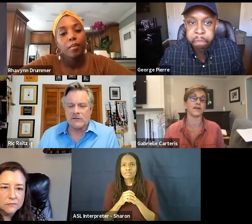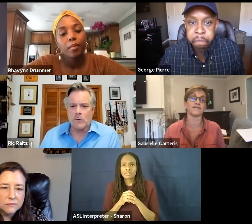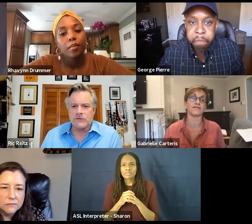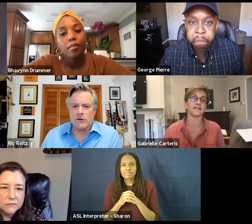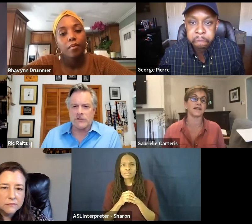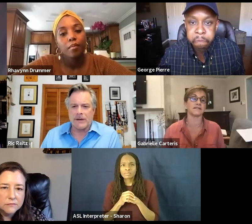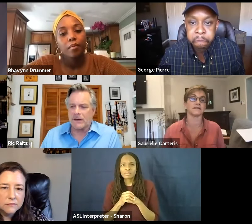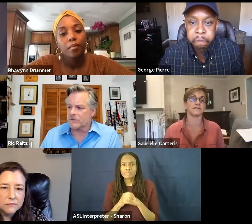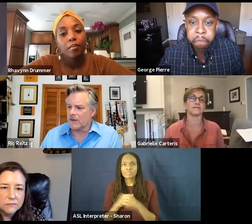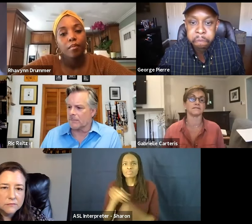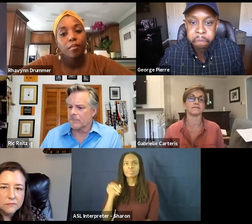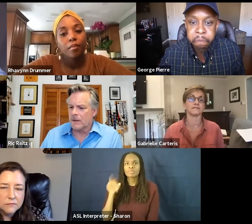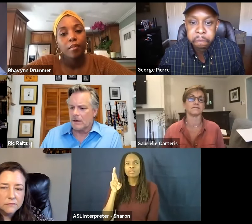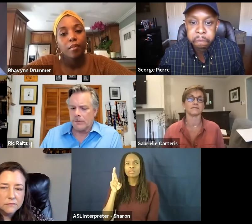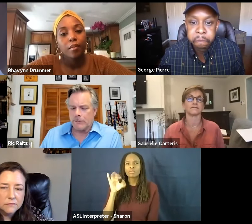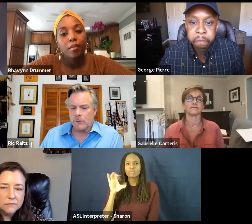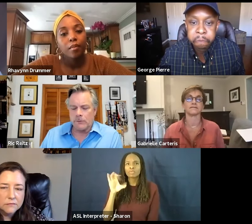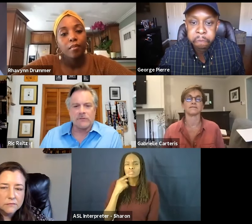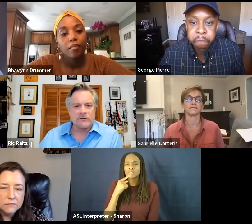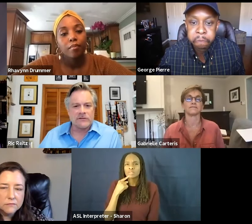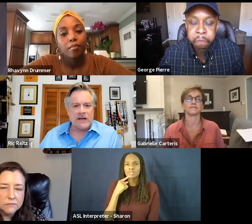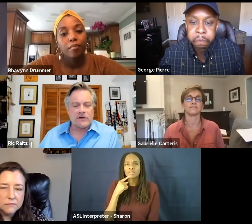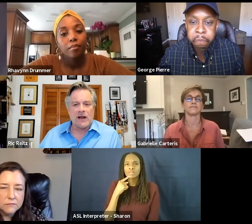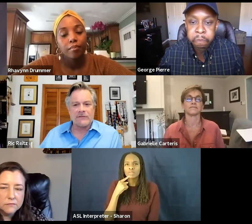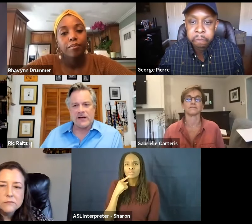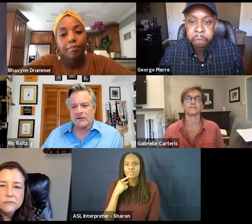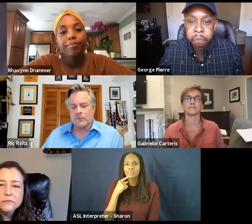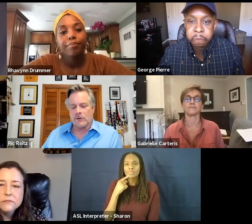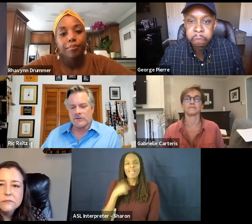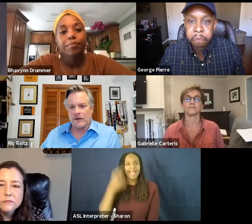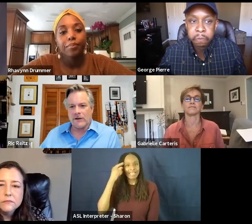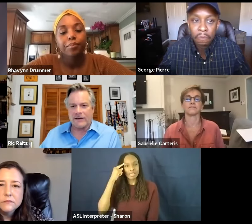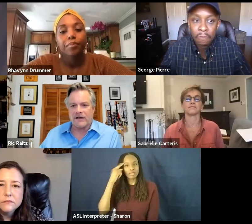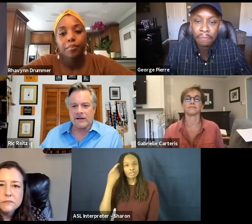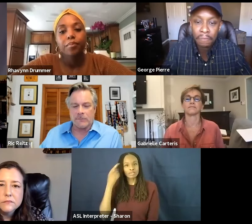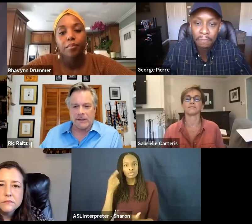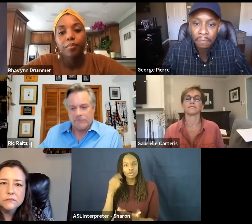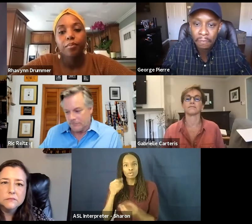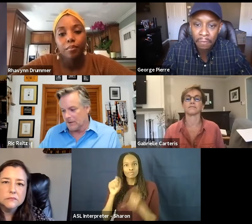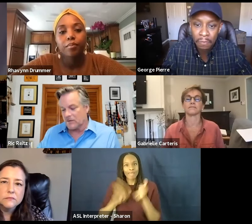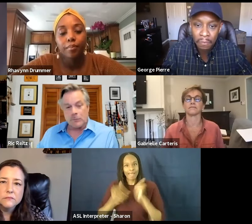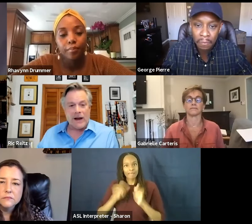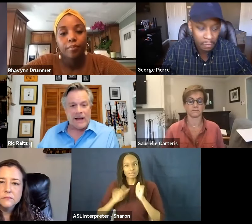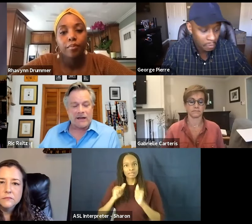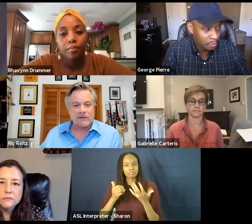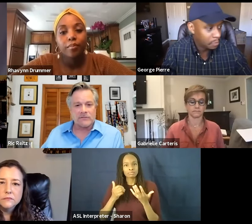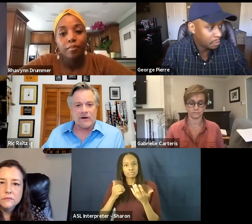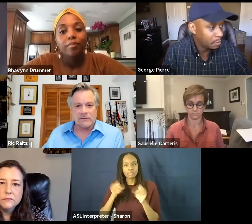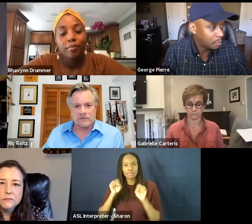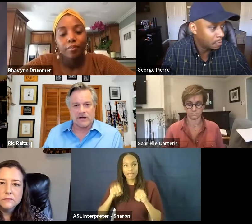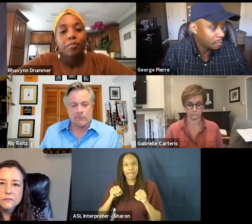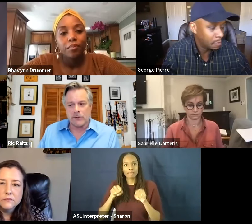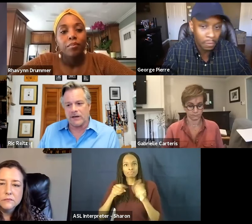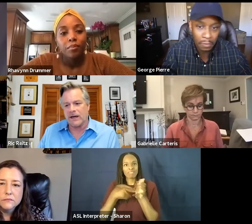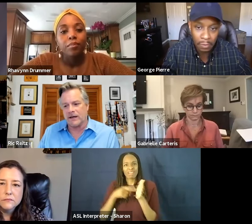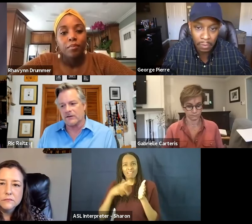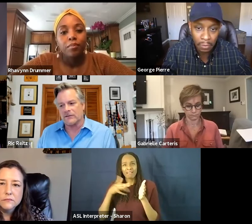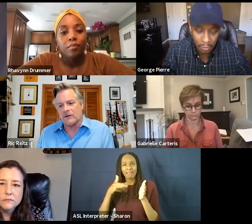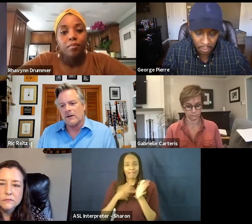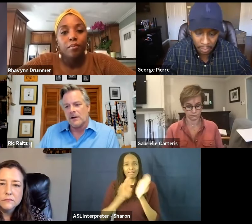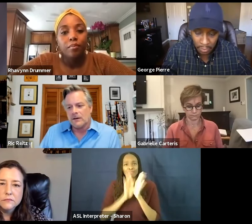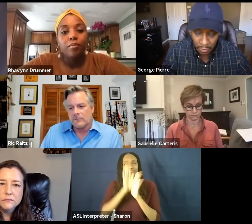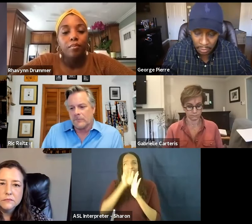this is more, George, about people to sustain your lifestyle. Of course, you know, acting can be sporadic as far as getting booked